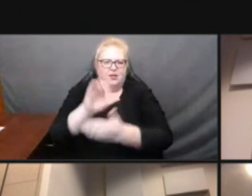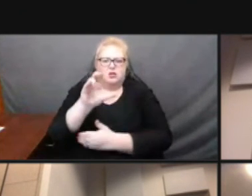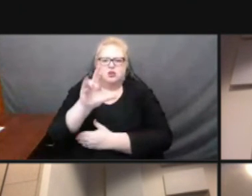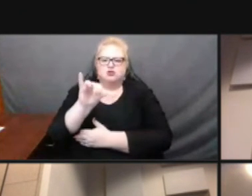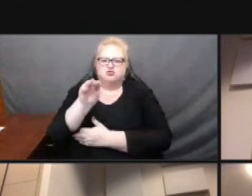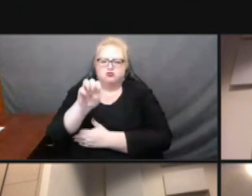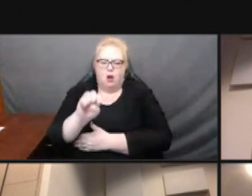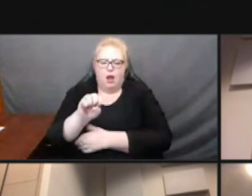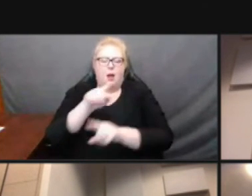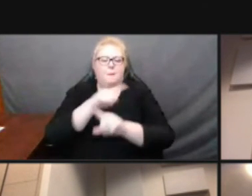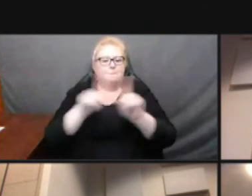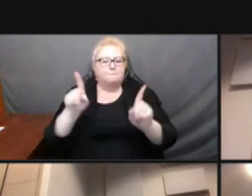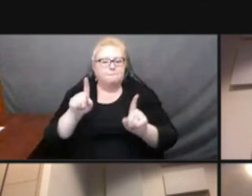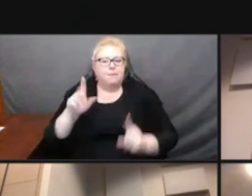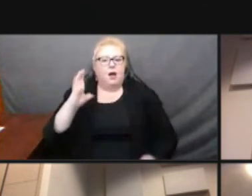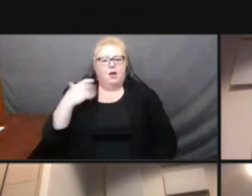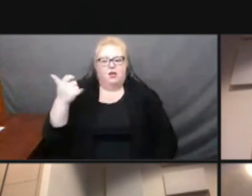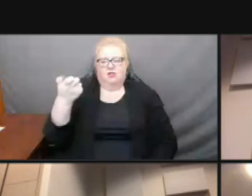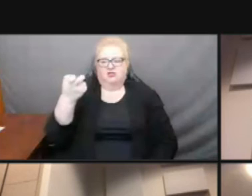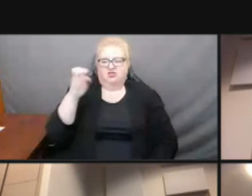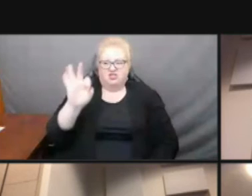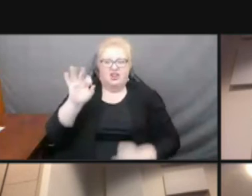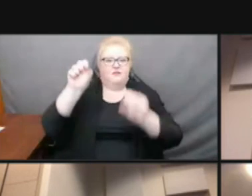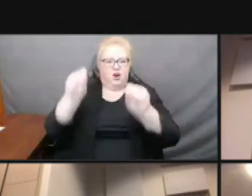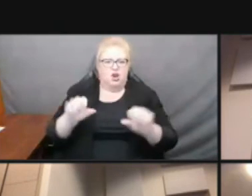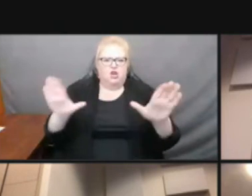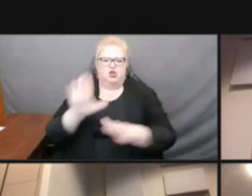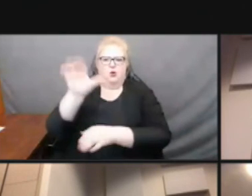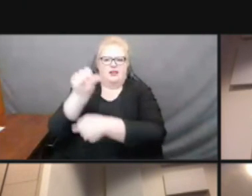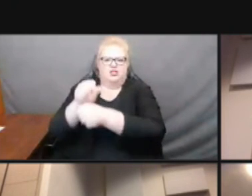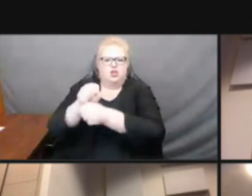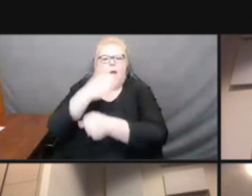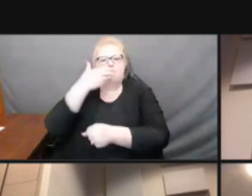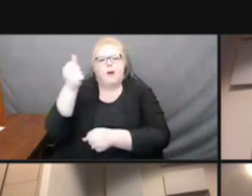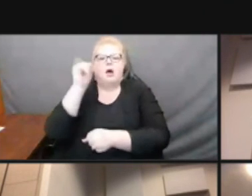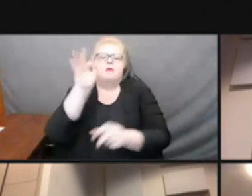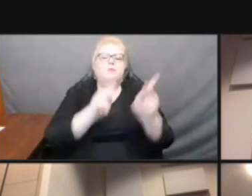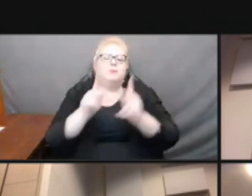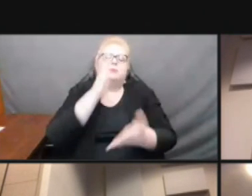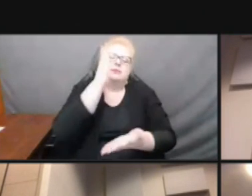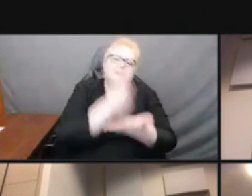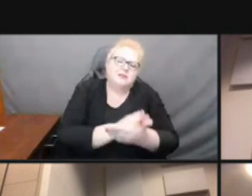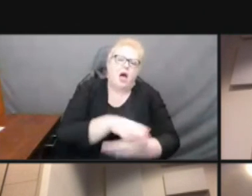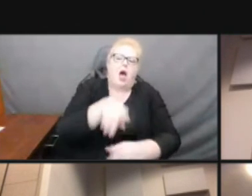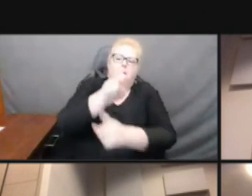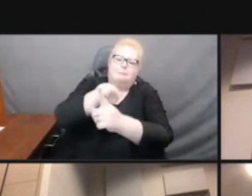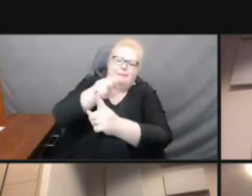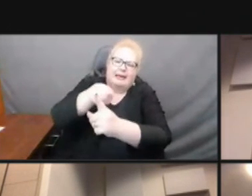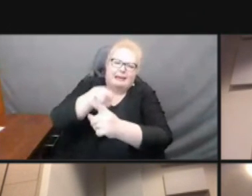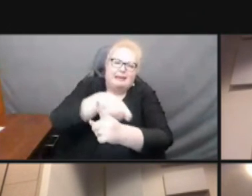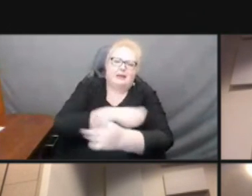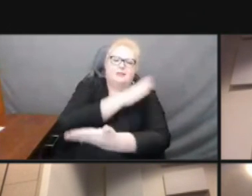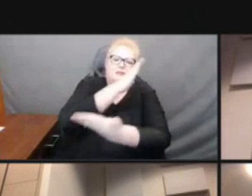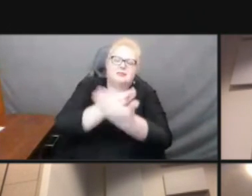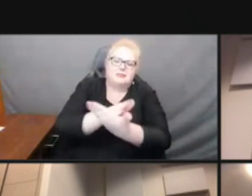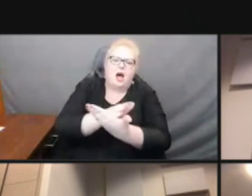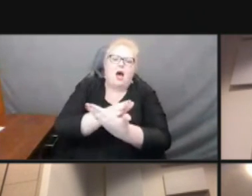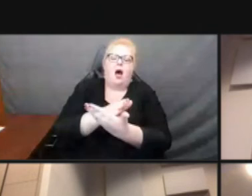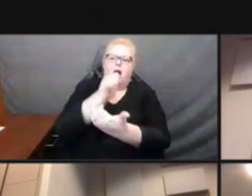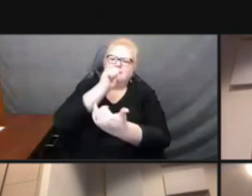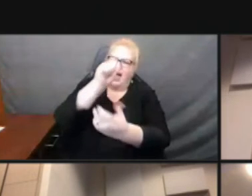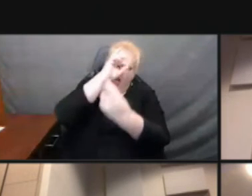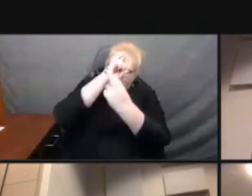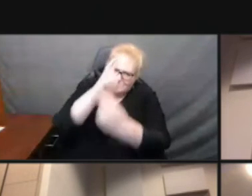better if people would stop picking on him, stop disrespecting him,